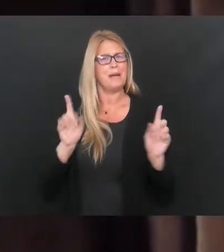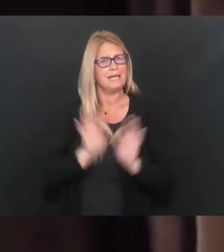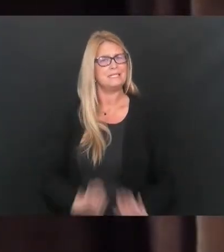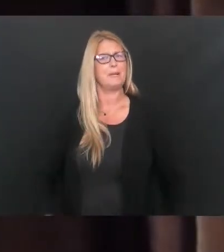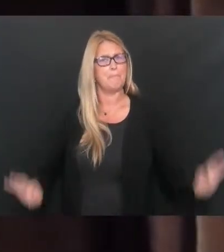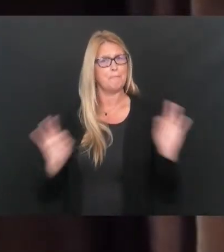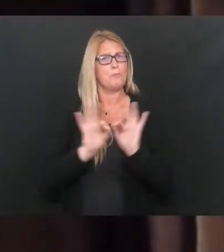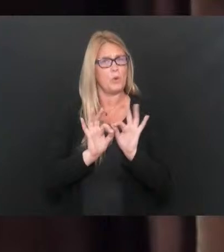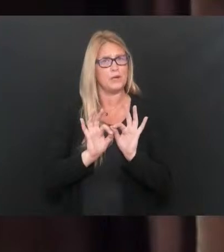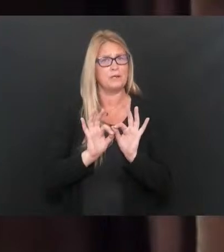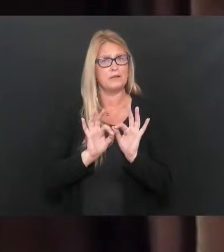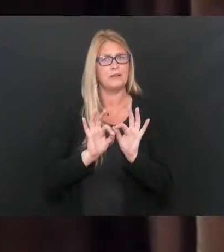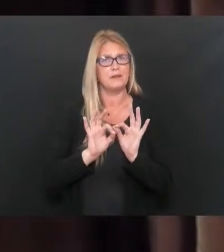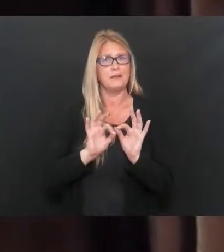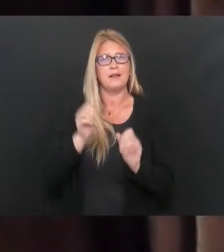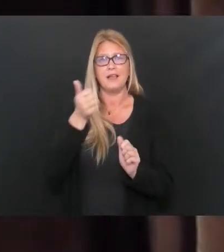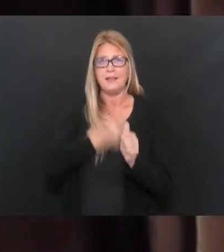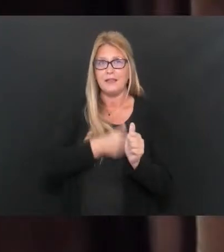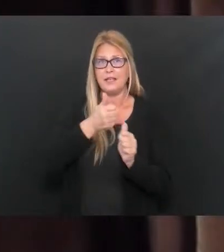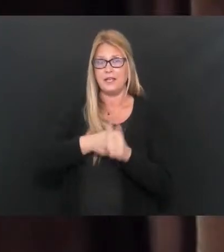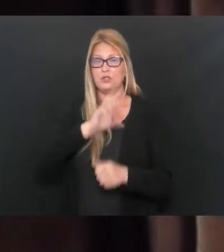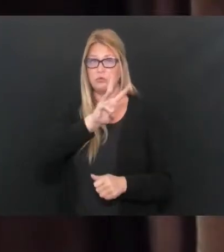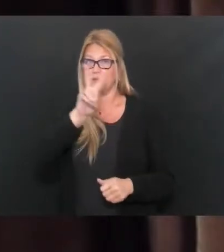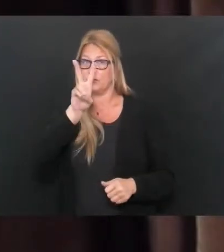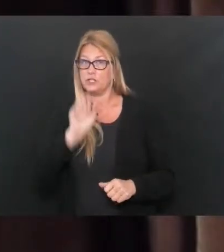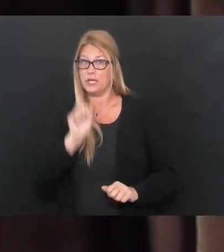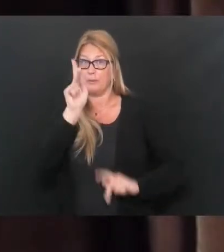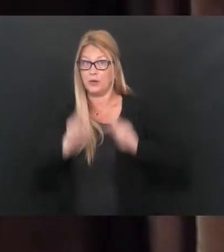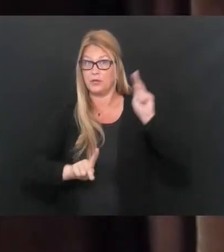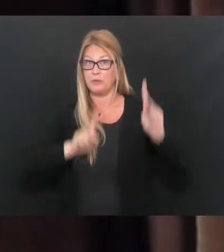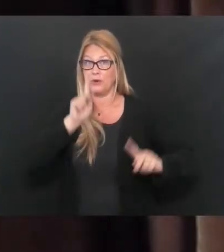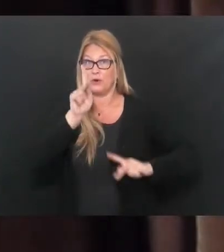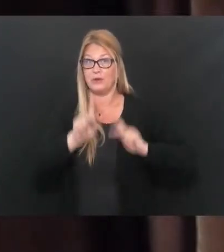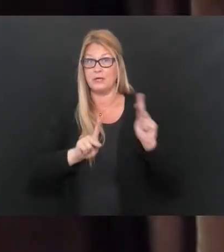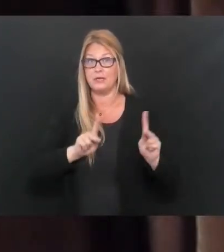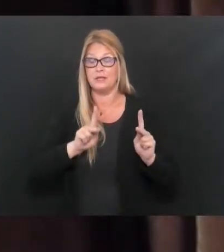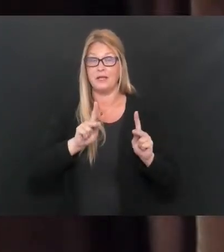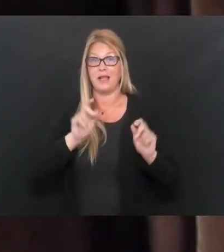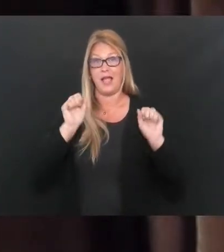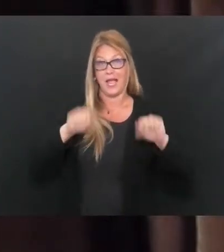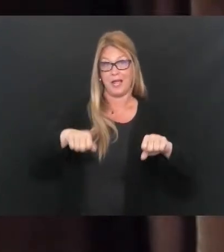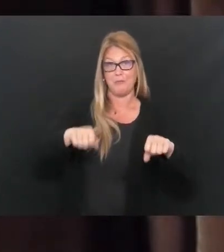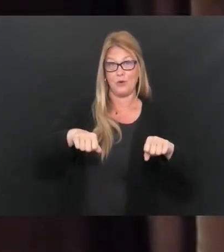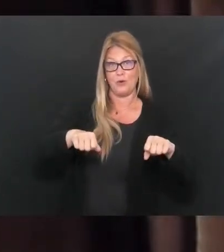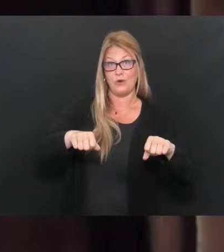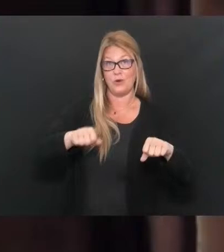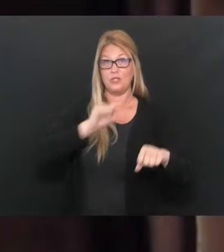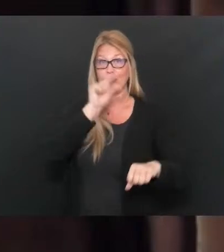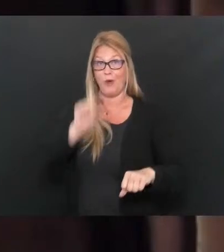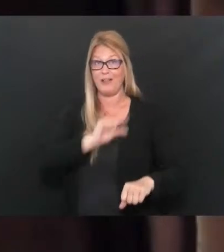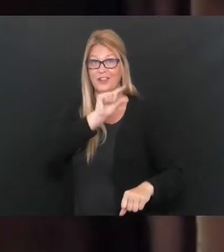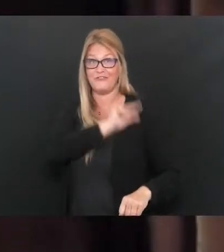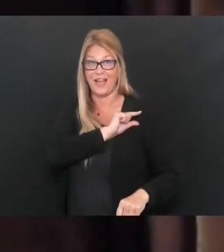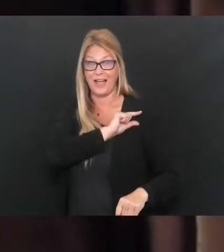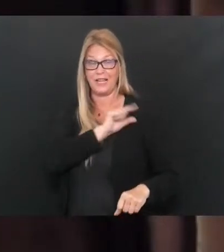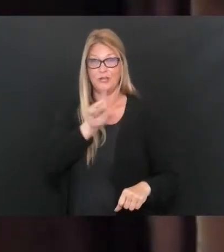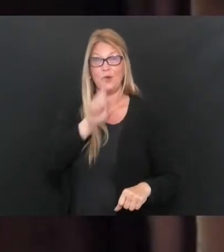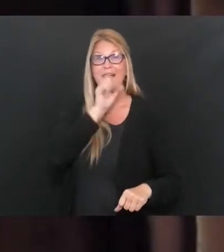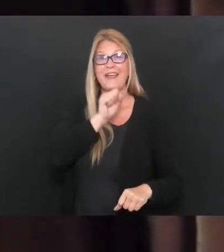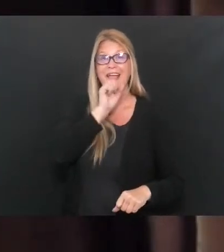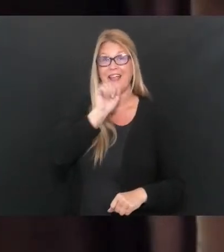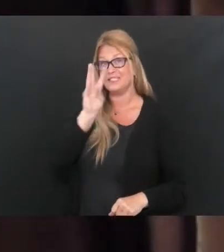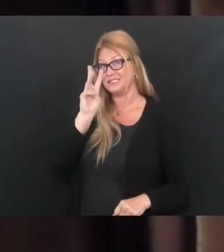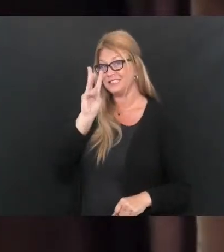important that each West Virginian who is right now able to qualify, if you're 16 and